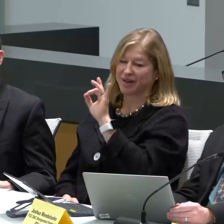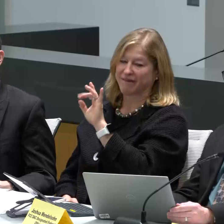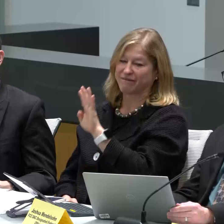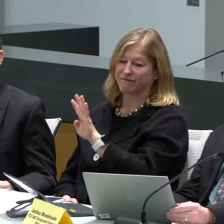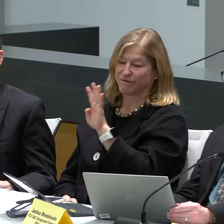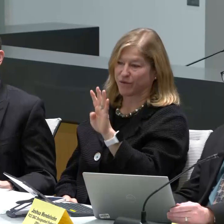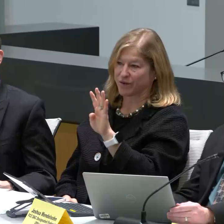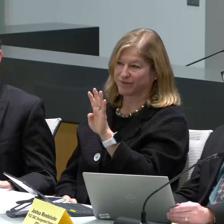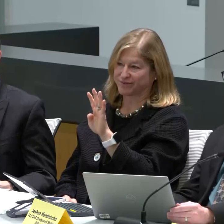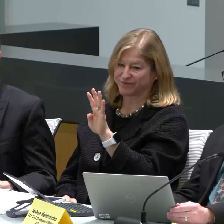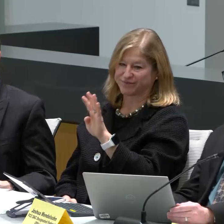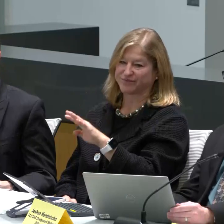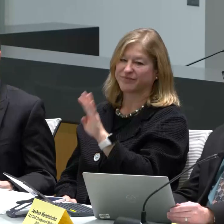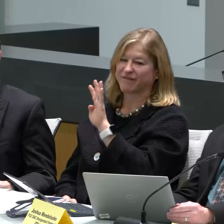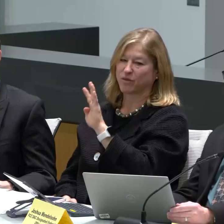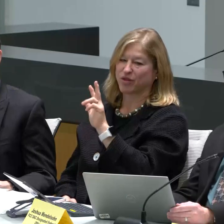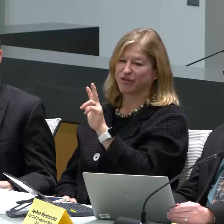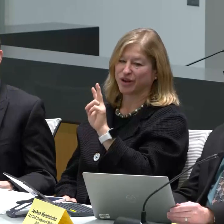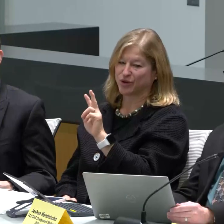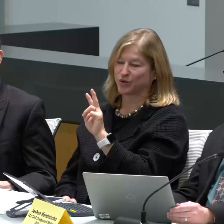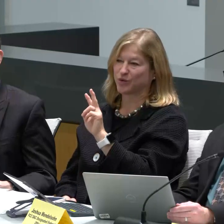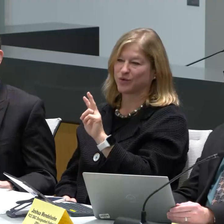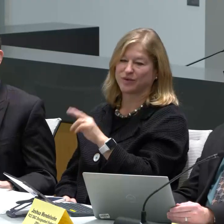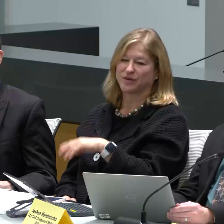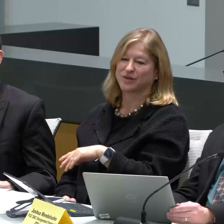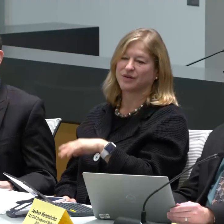ASL line is